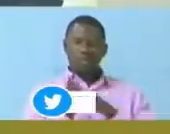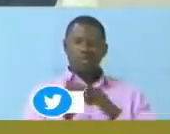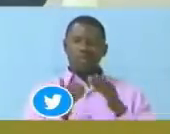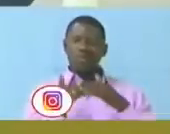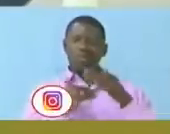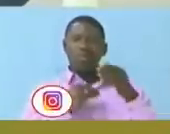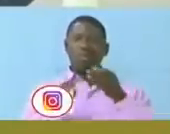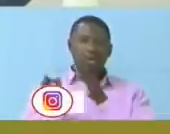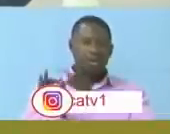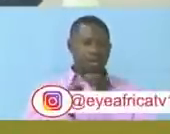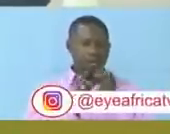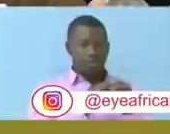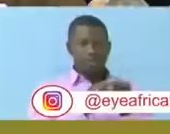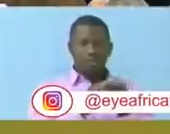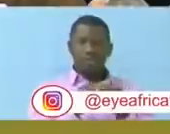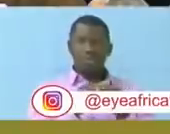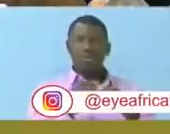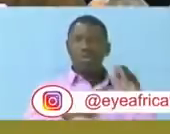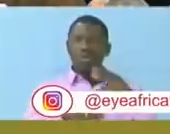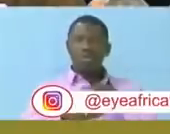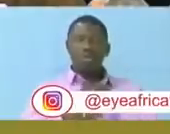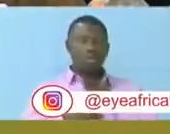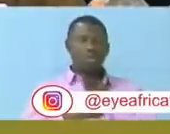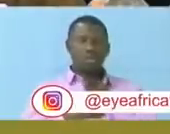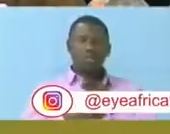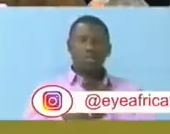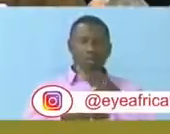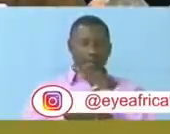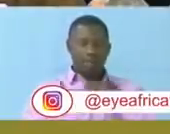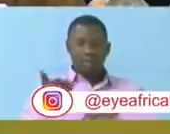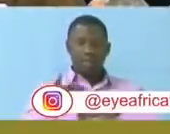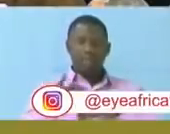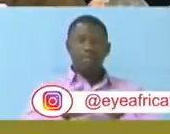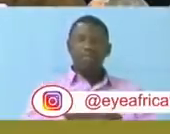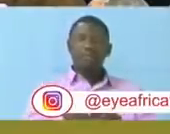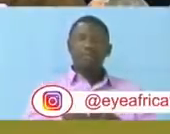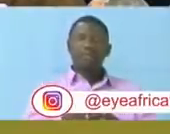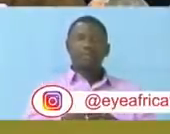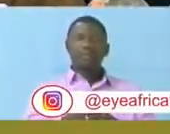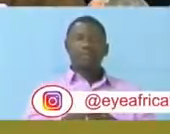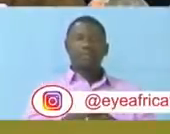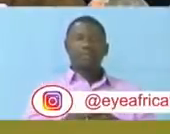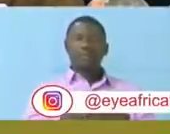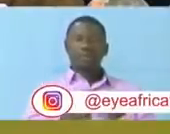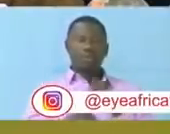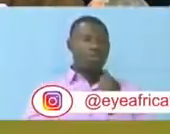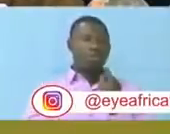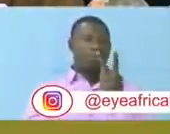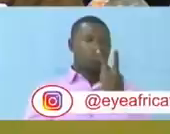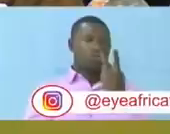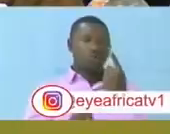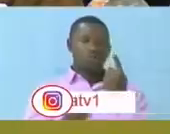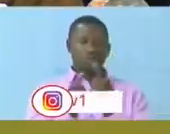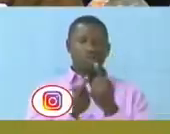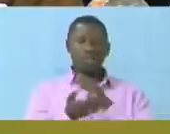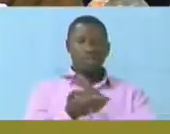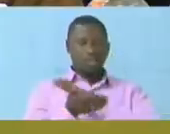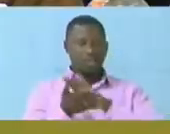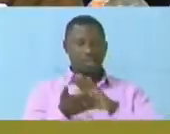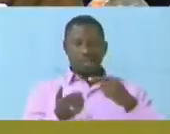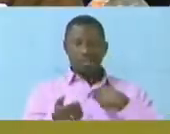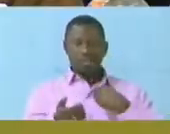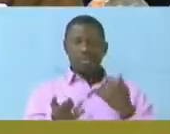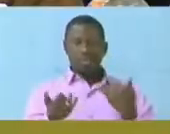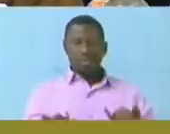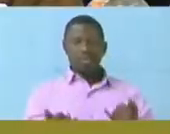on the genesis of that document. Mm-hmm. There are only two things clear to me at the moment,